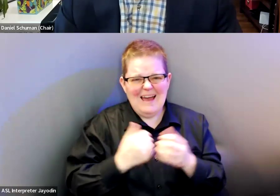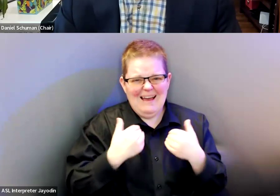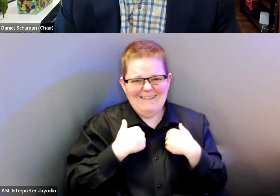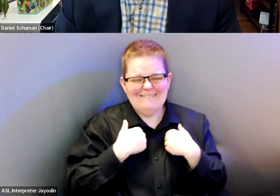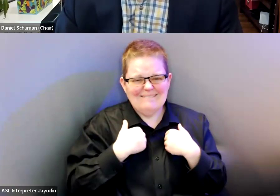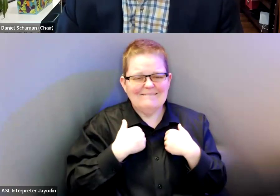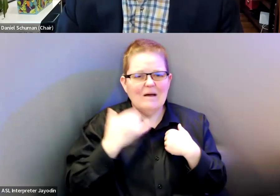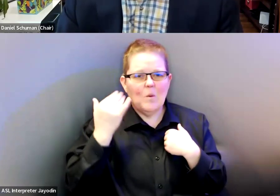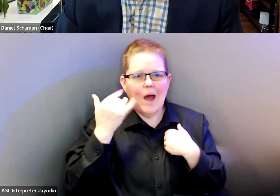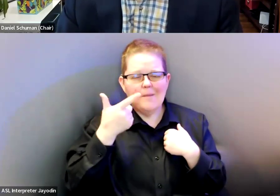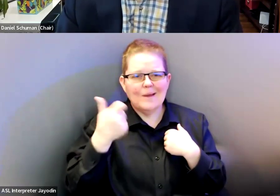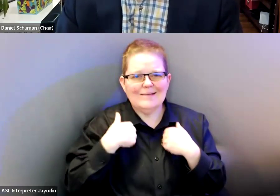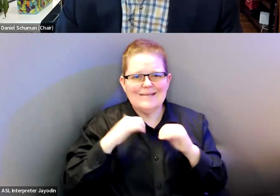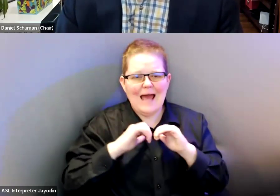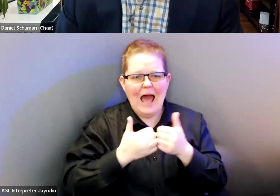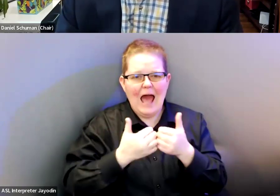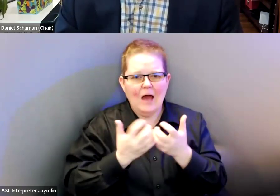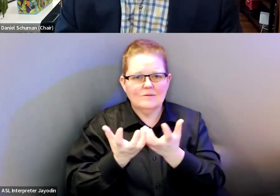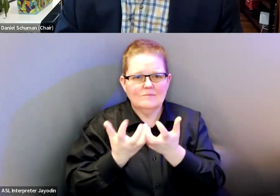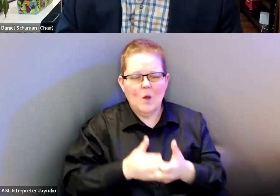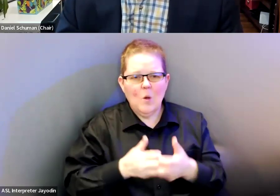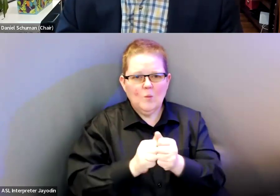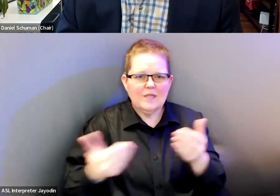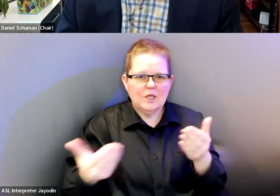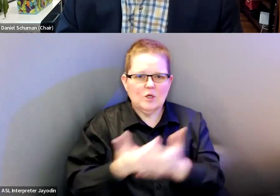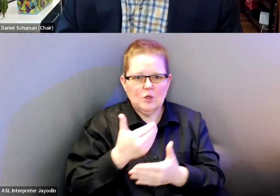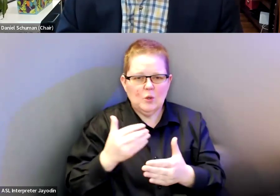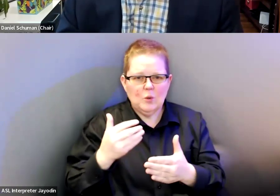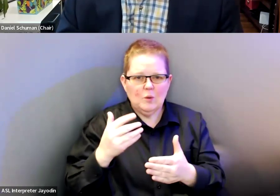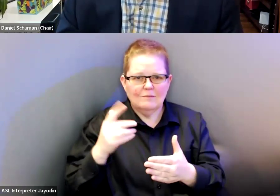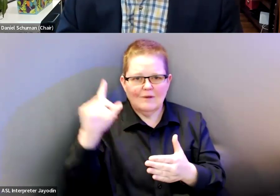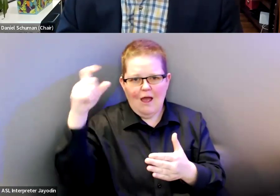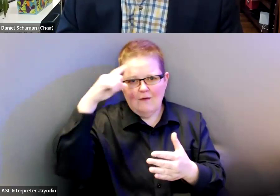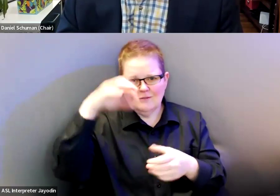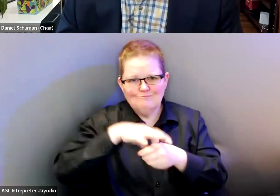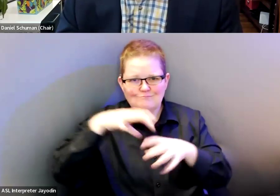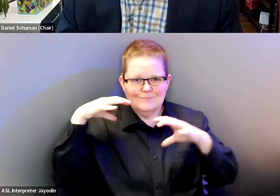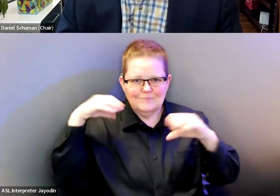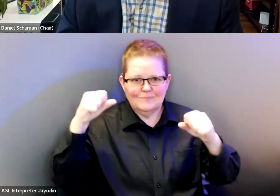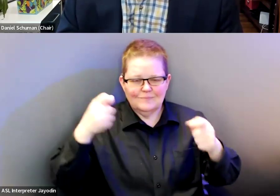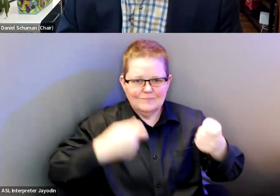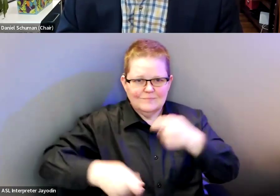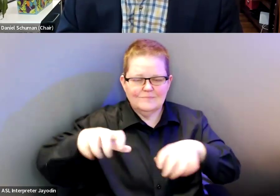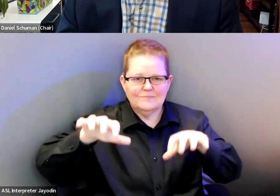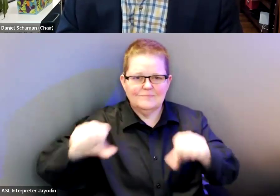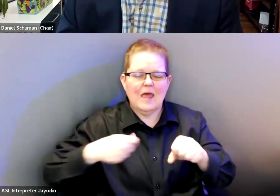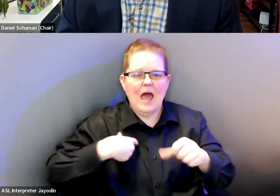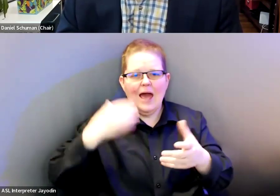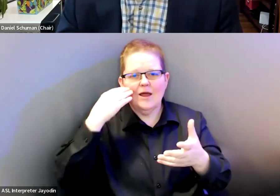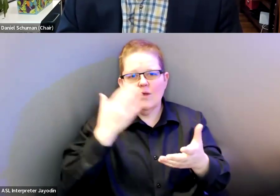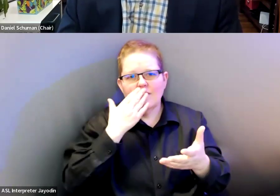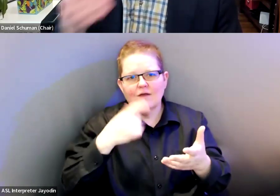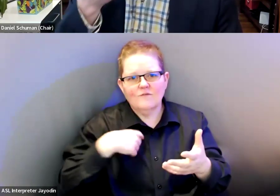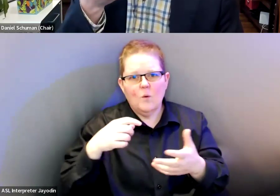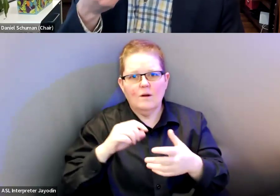it coincides with the incoming new administration. Sorry, not a criticism of Alexis. I should start there. Like, thank you so much for putting this excellent presentation together.